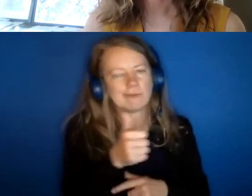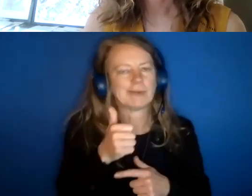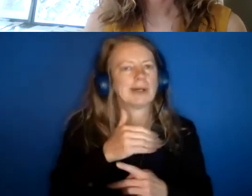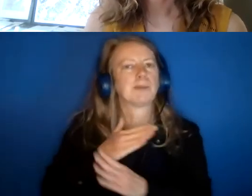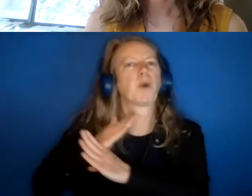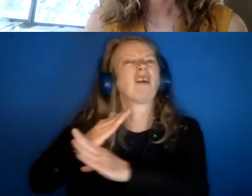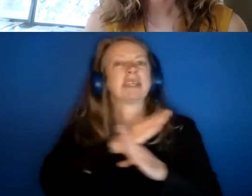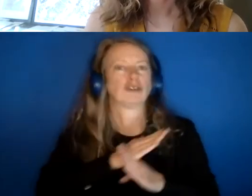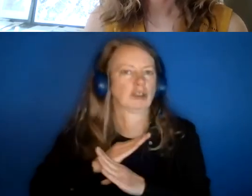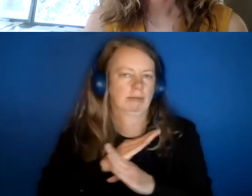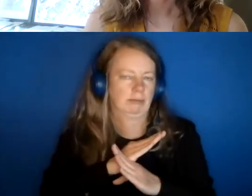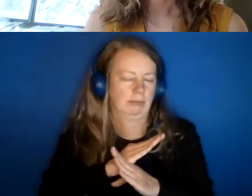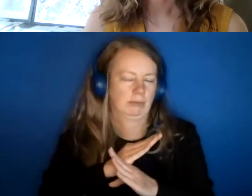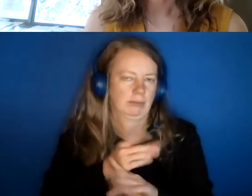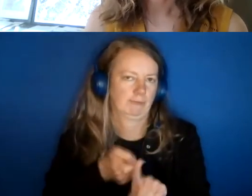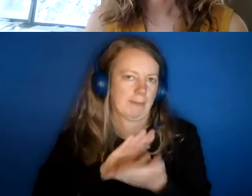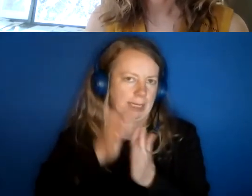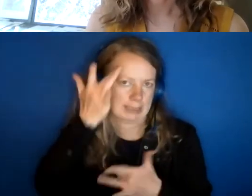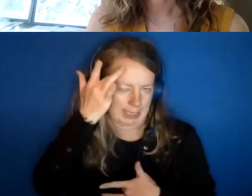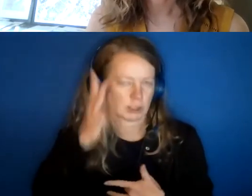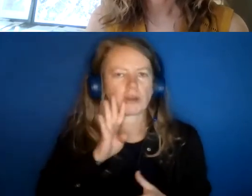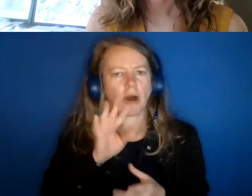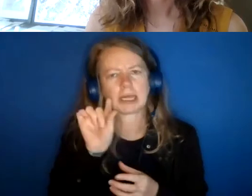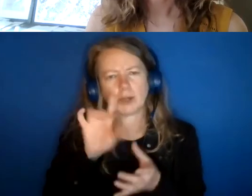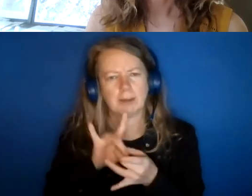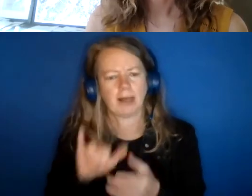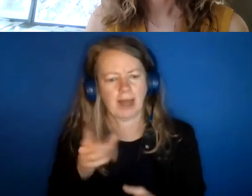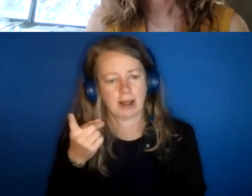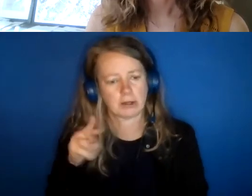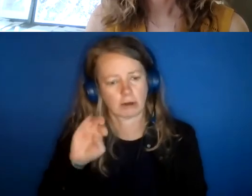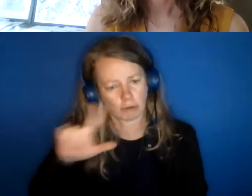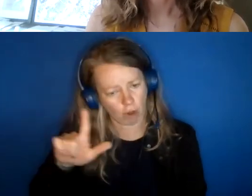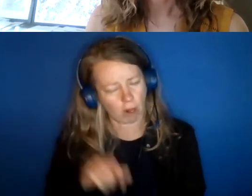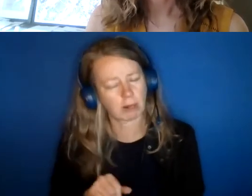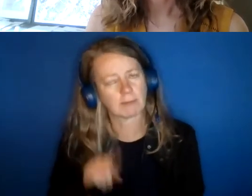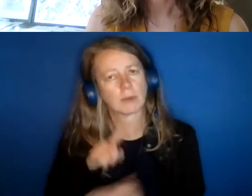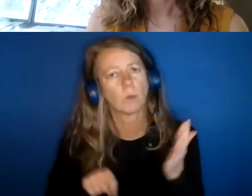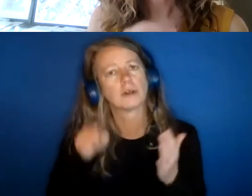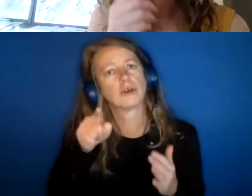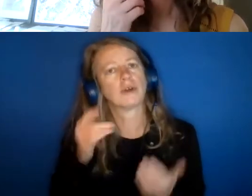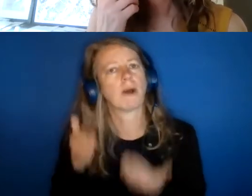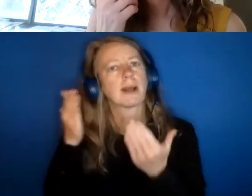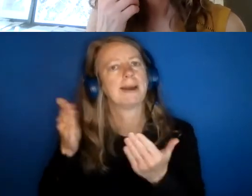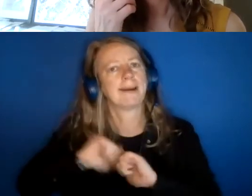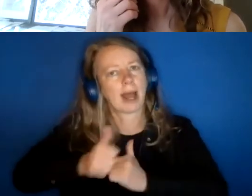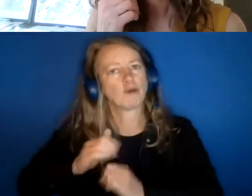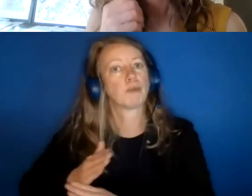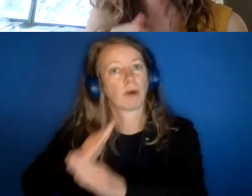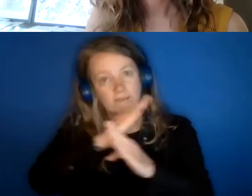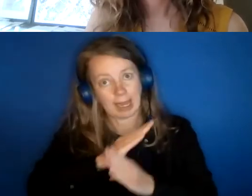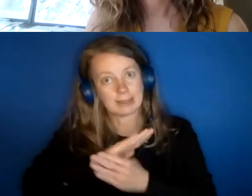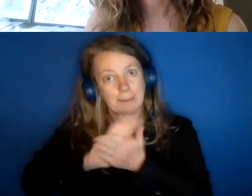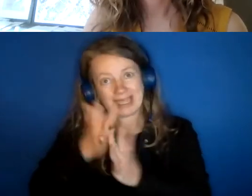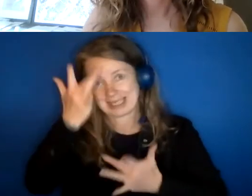bit about that. So Dr. Call, we'll start with you. Like, what are your recommendations on how to prevent COVID-19? If